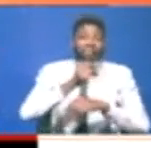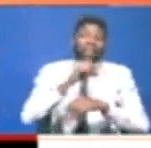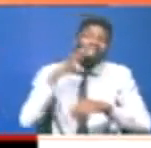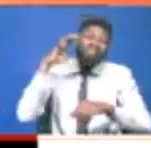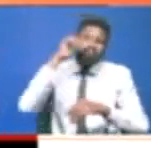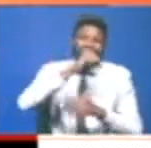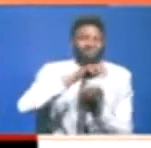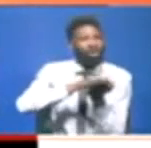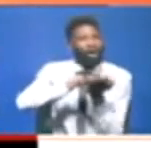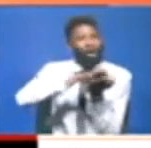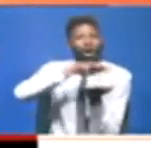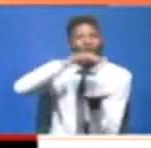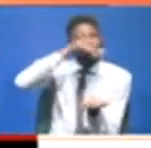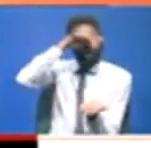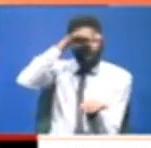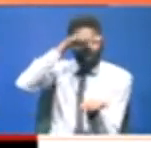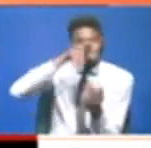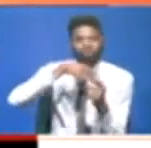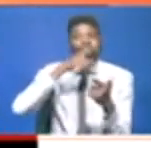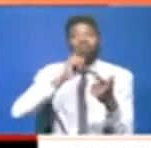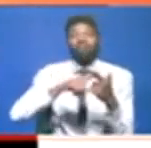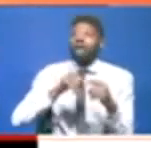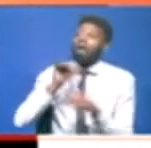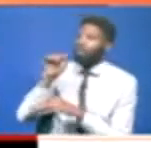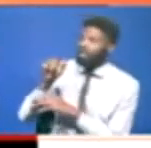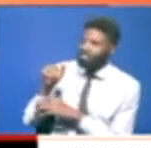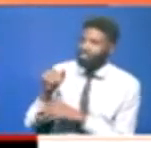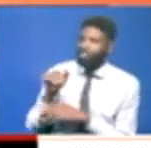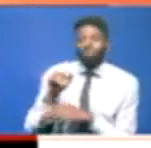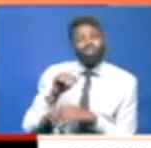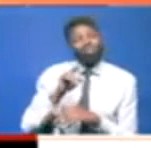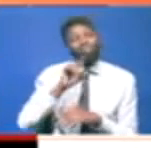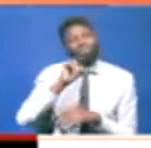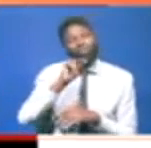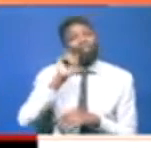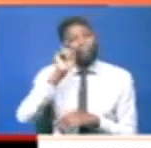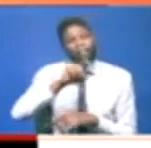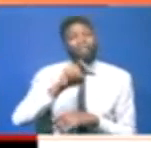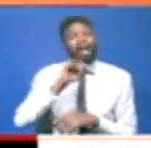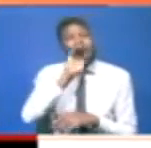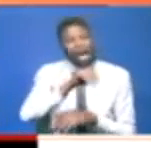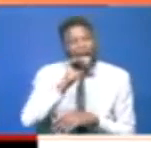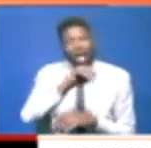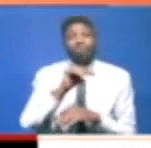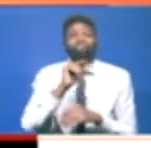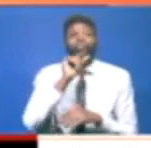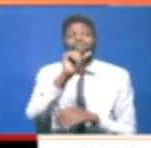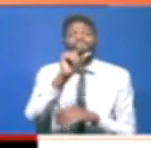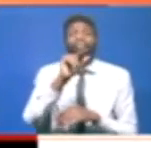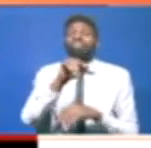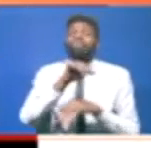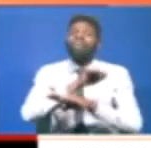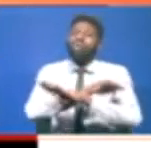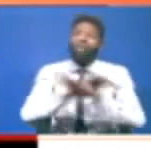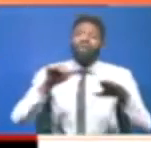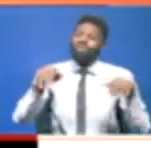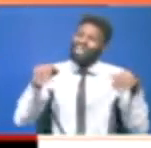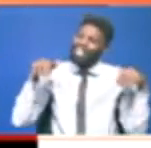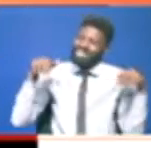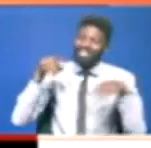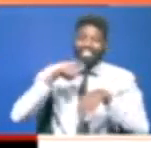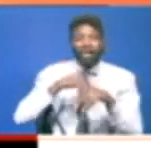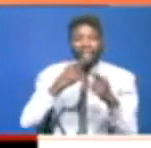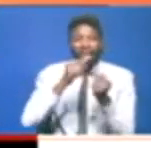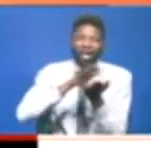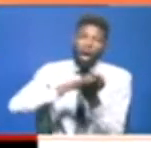this should be something that is continuous, mm-hmm. to ensure that we don't have to wait until the amount is so huge for them now to intervene. When you look